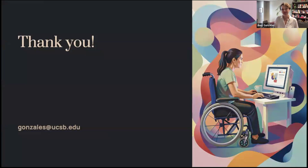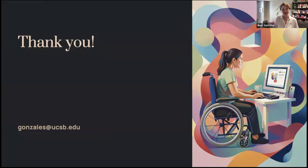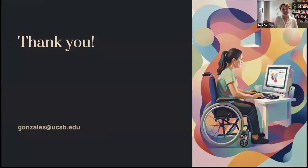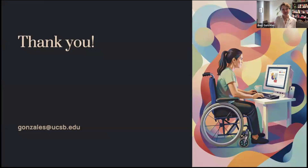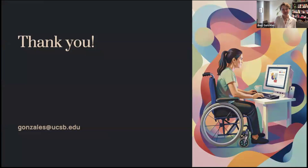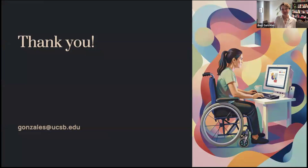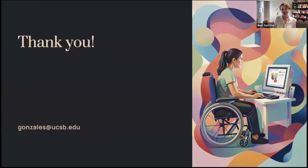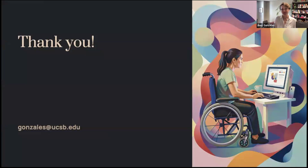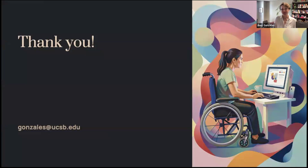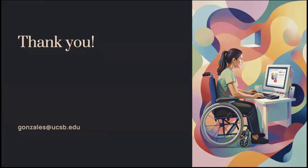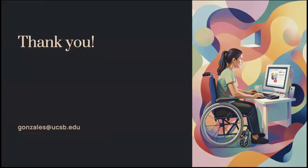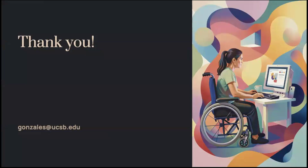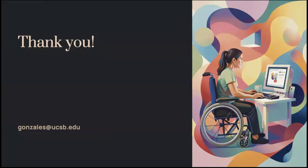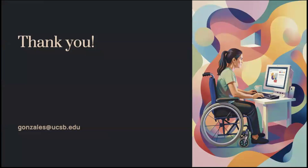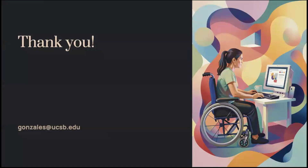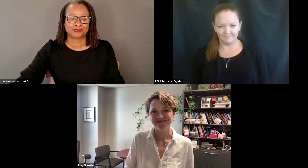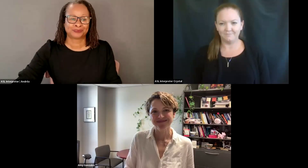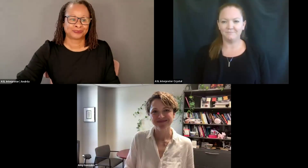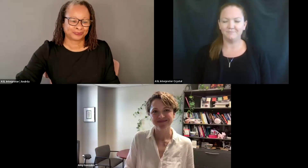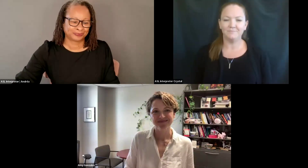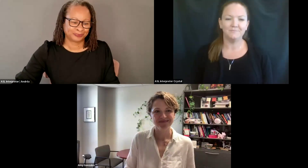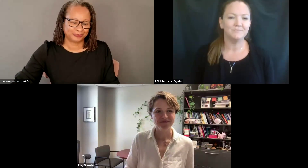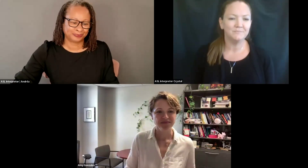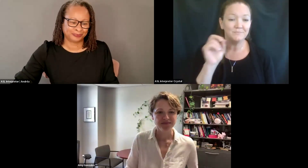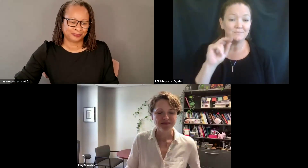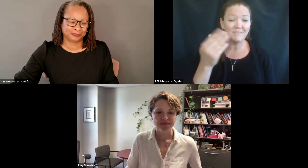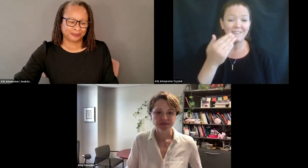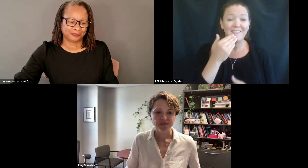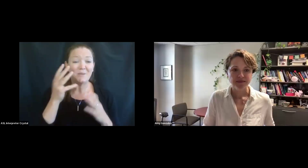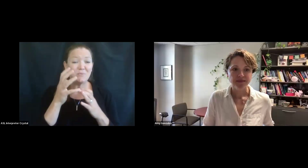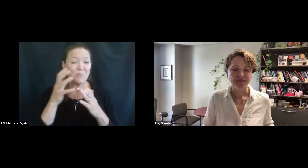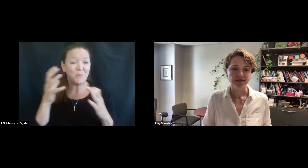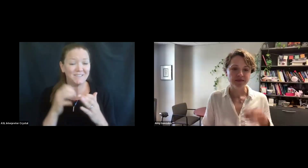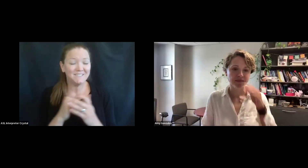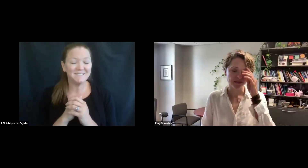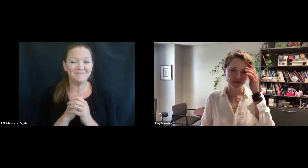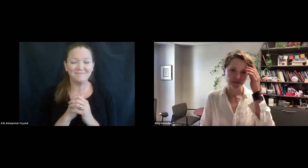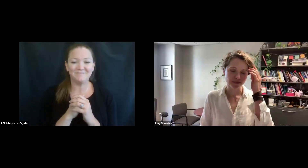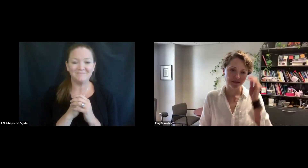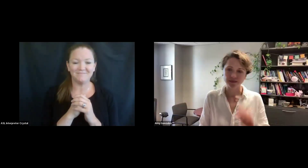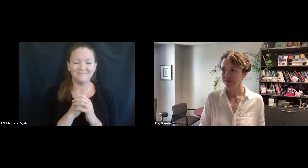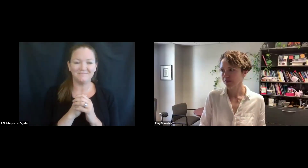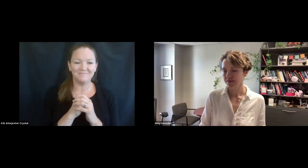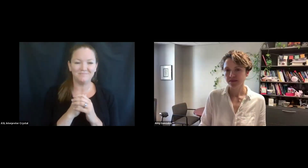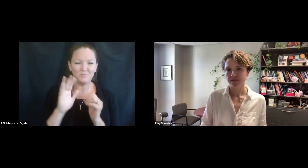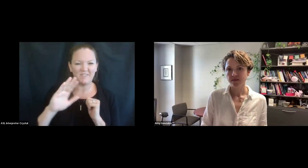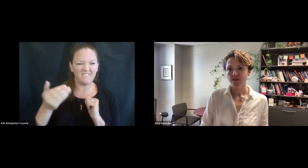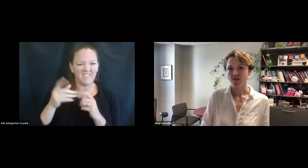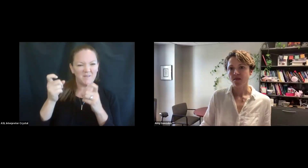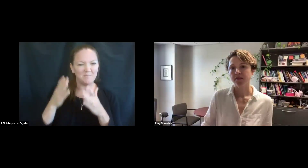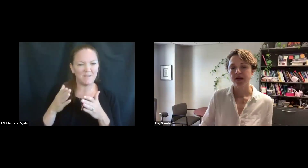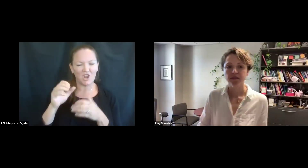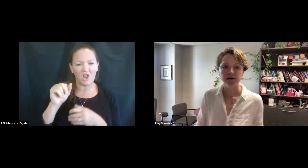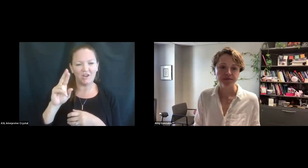has. Thank you so much. I would like to invite our manager, Araceli